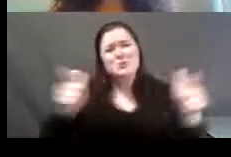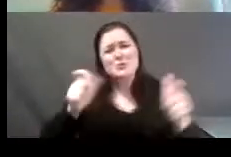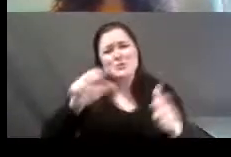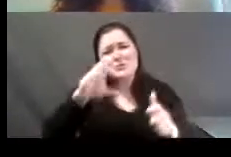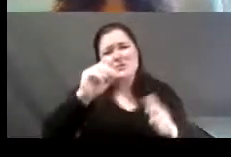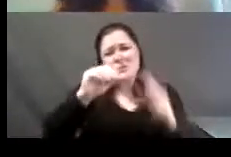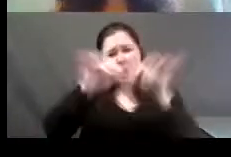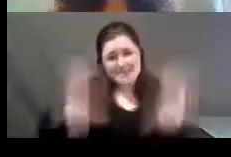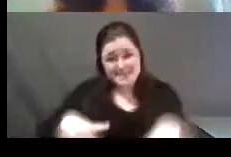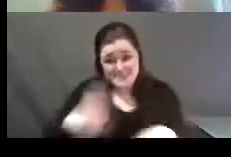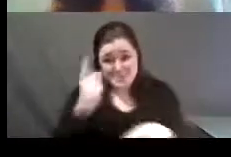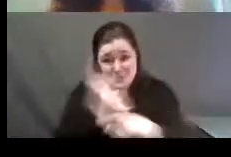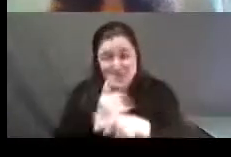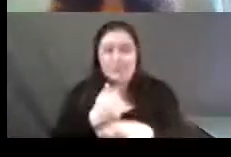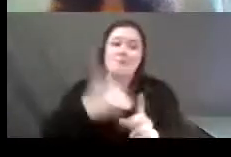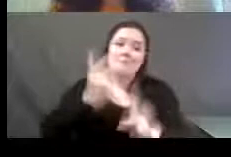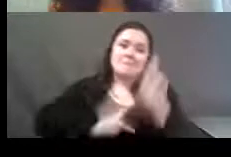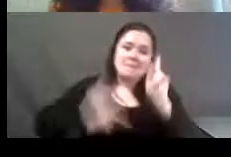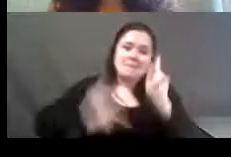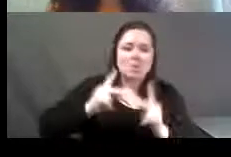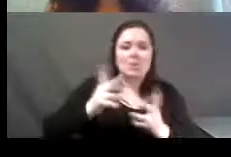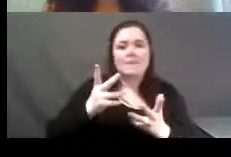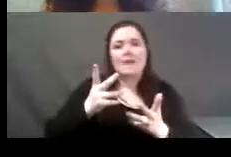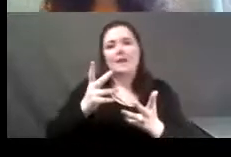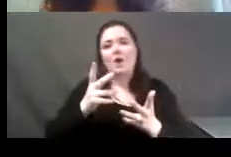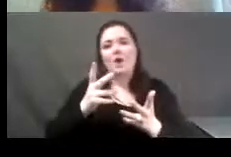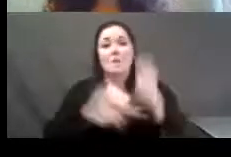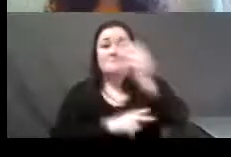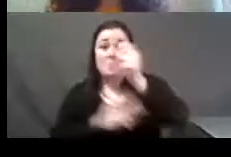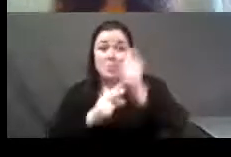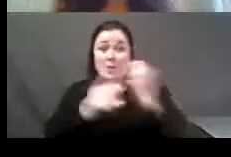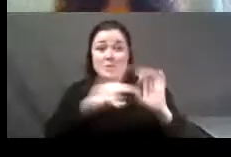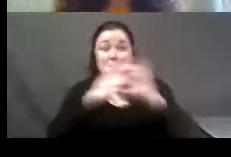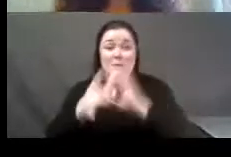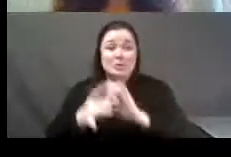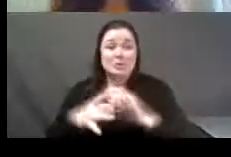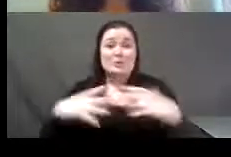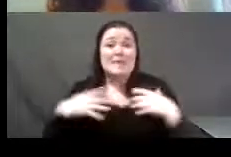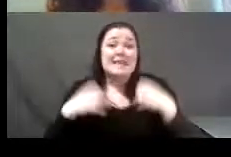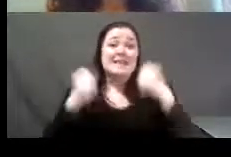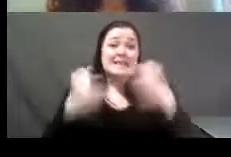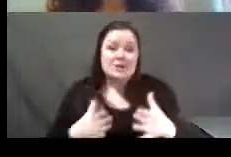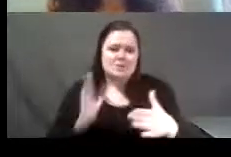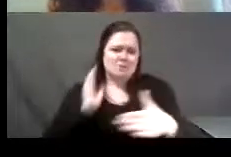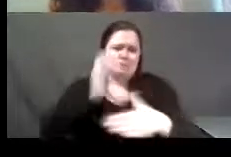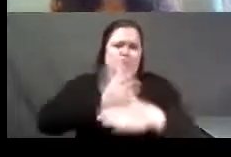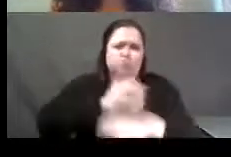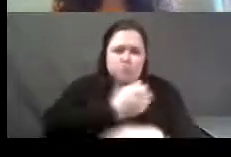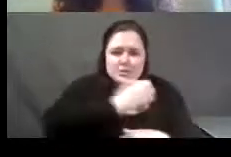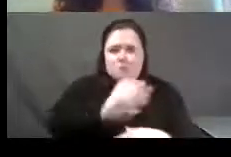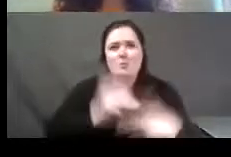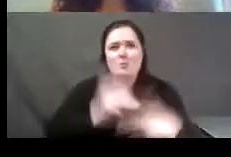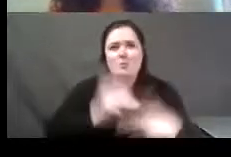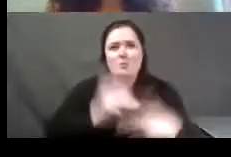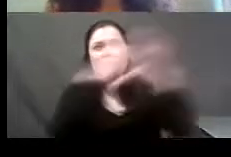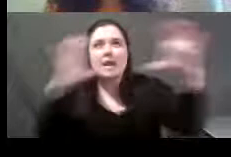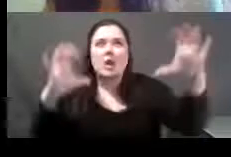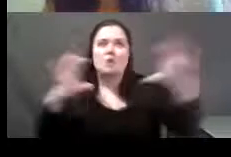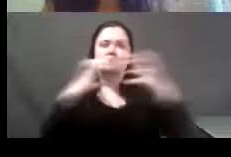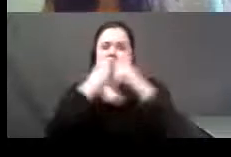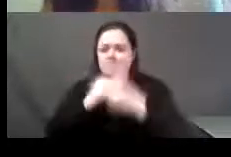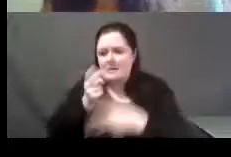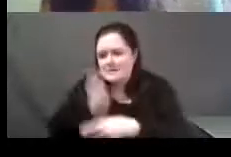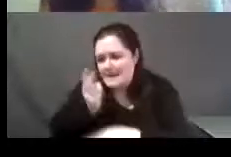we have people who are bridge builders, healers, disruptors, visionaries, caregivers,